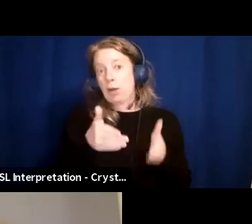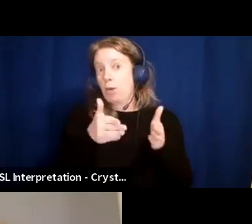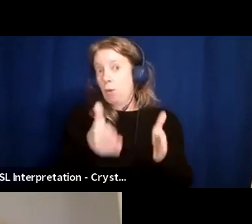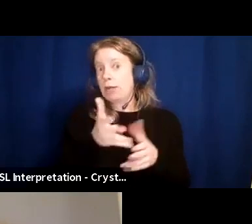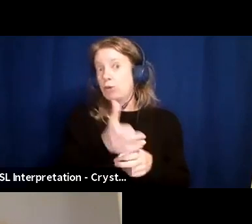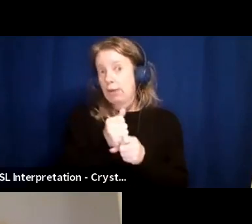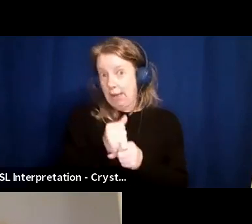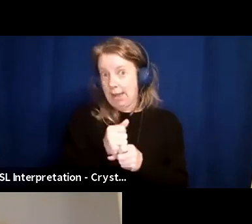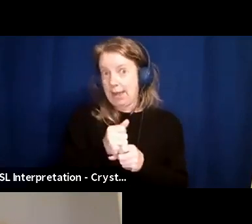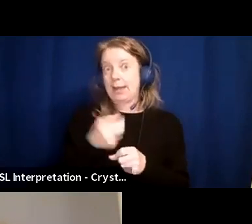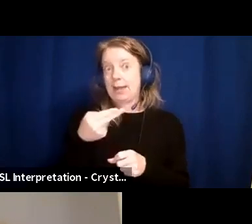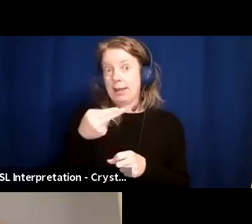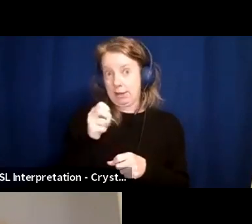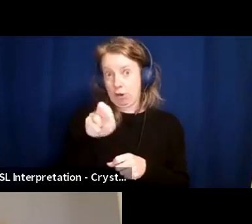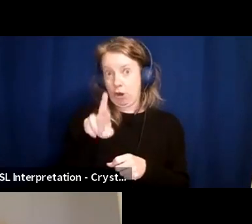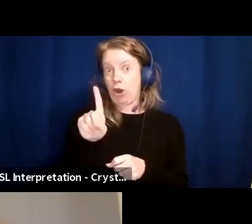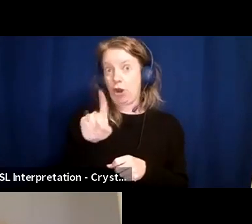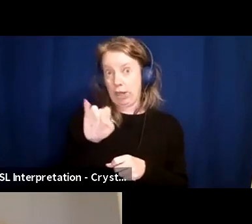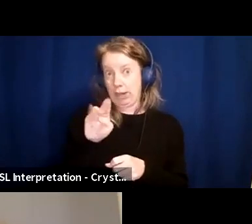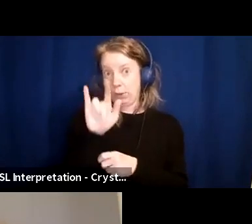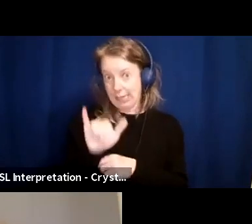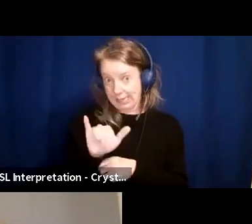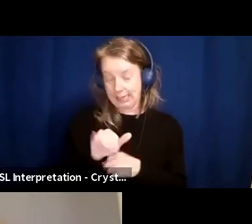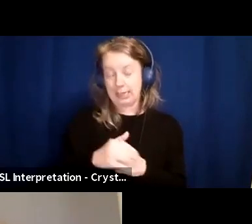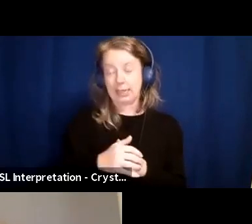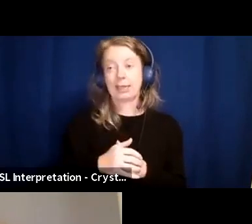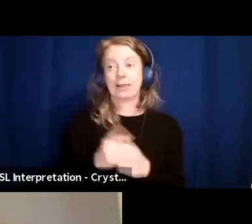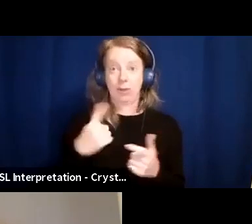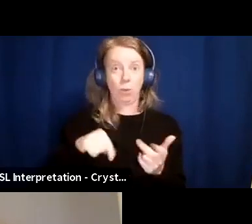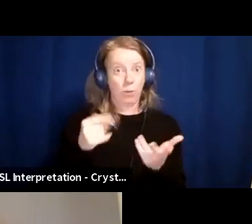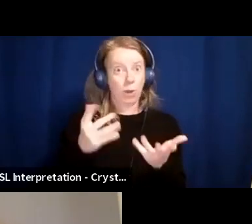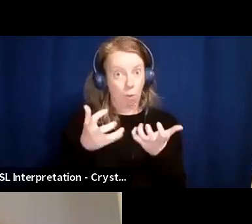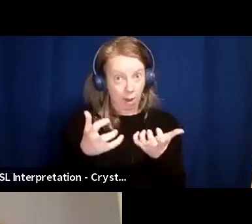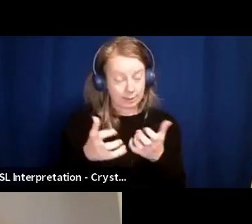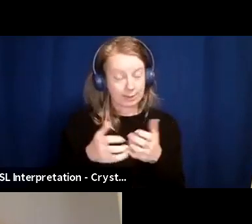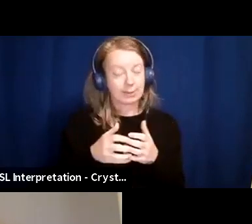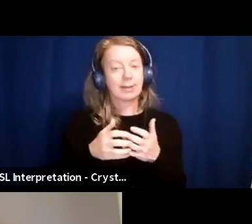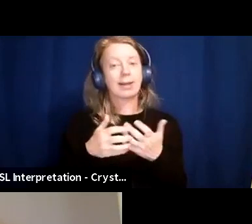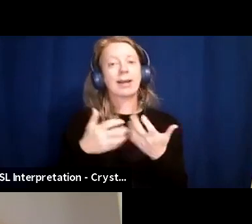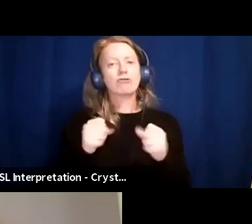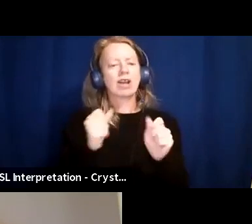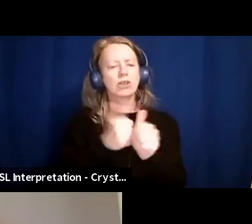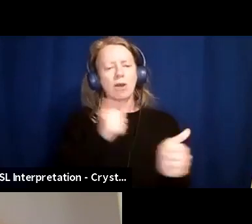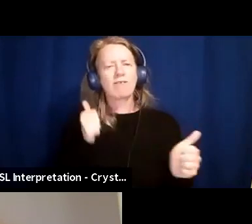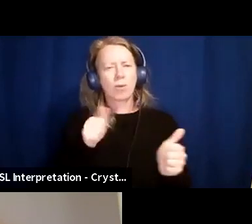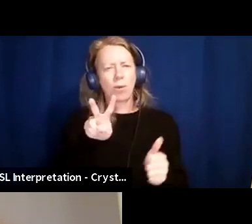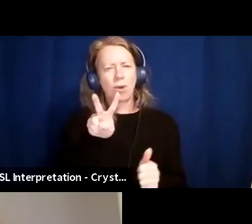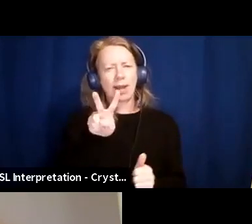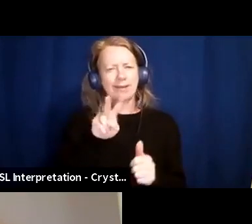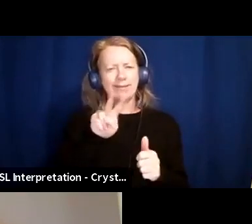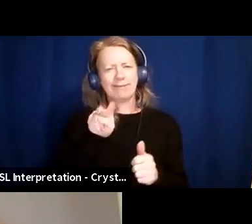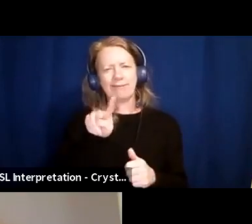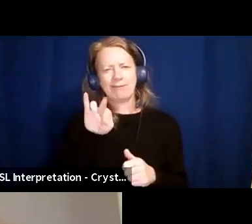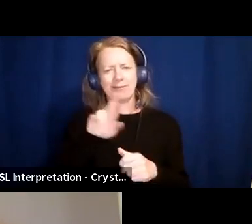want, so that the virus doesn't mutate the way it's mutating,